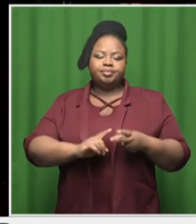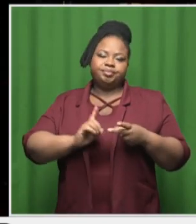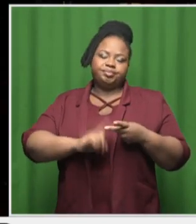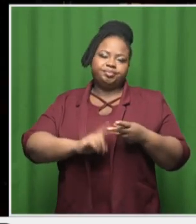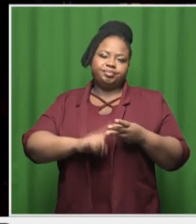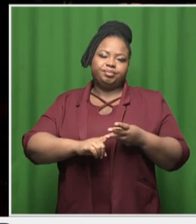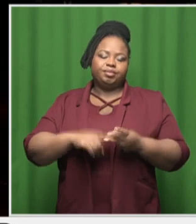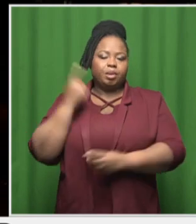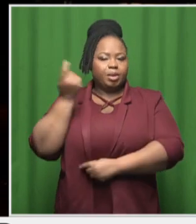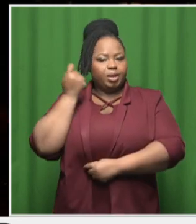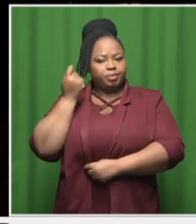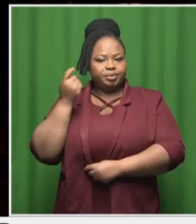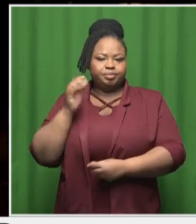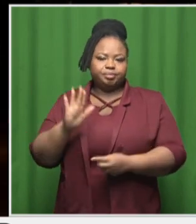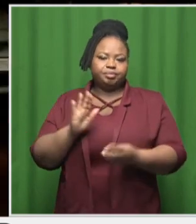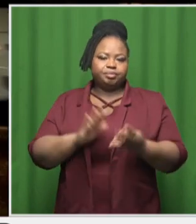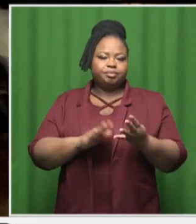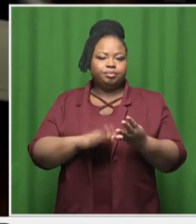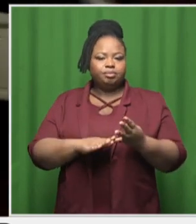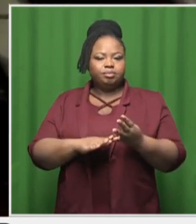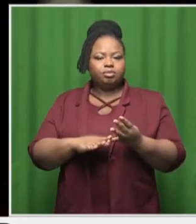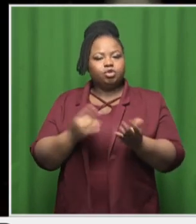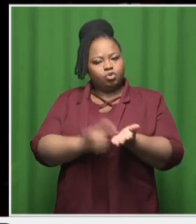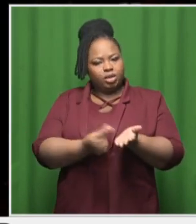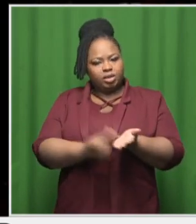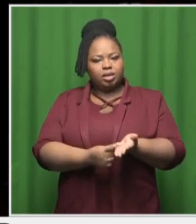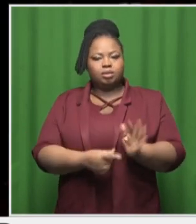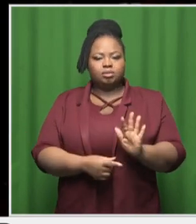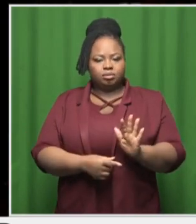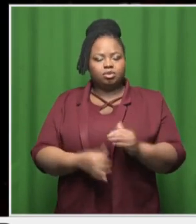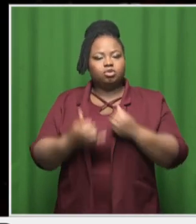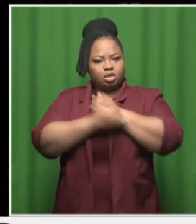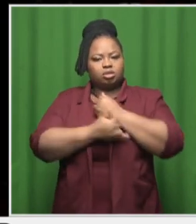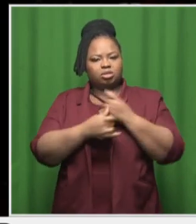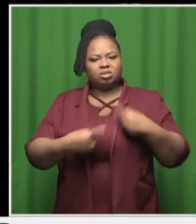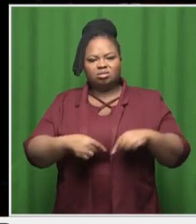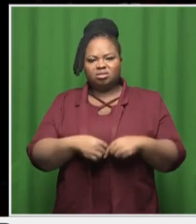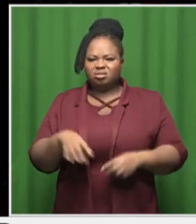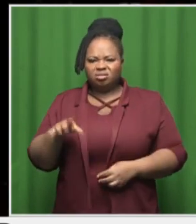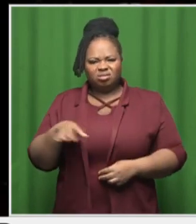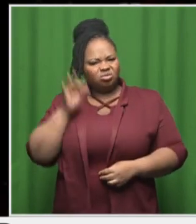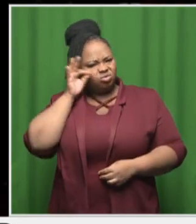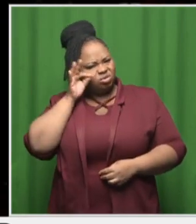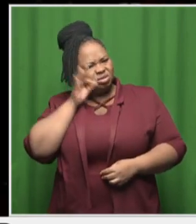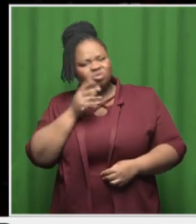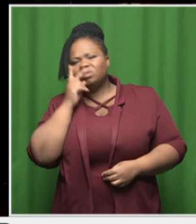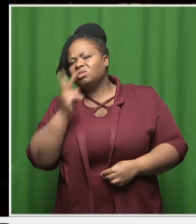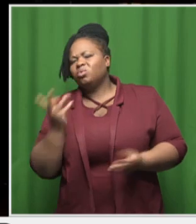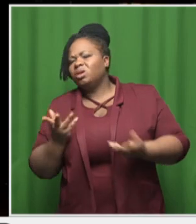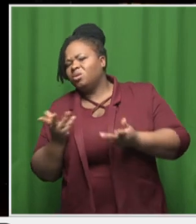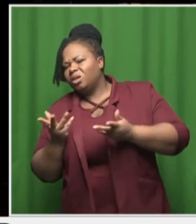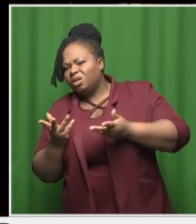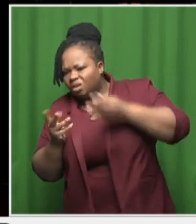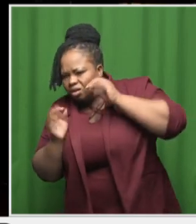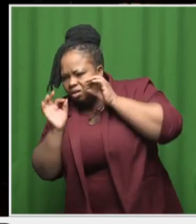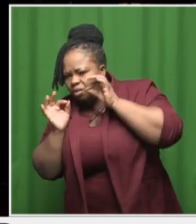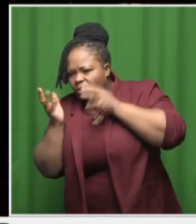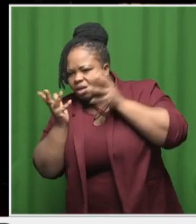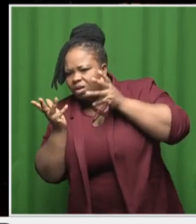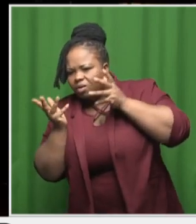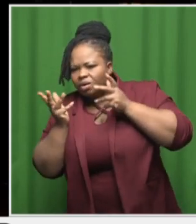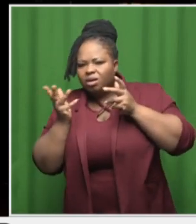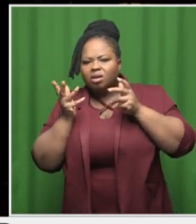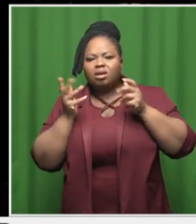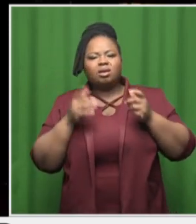we've got Malawi. We've got Uganda. Those are our countries. Yeah, not where you I see saw Tunisia. It was there.